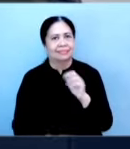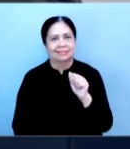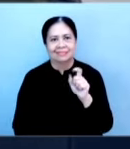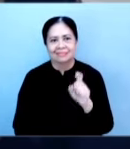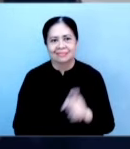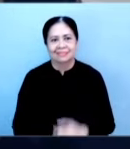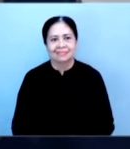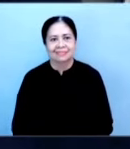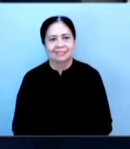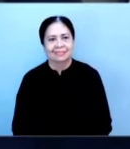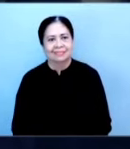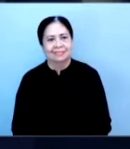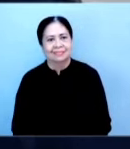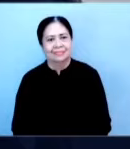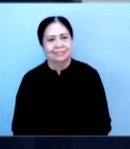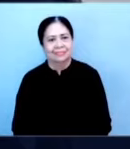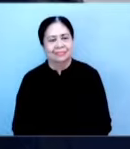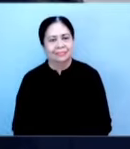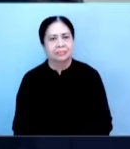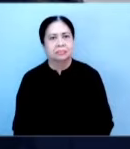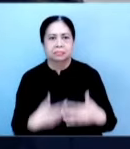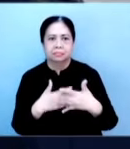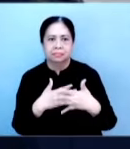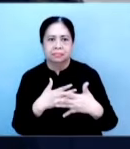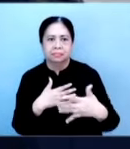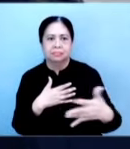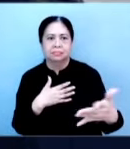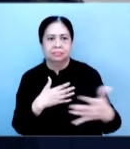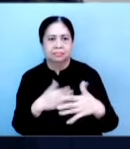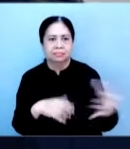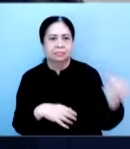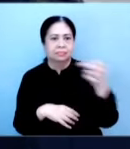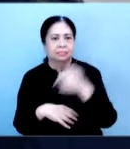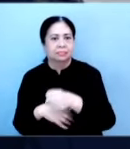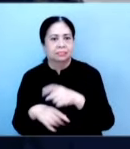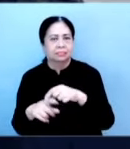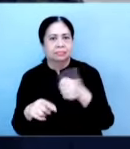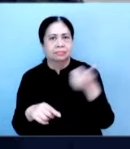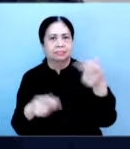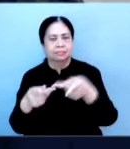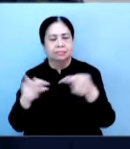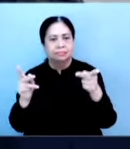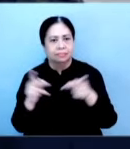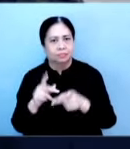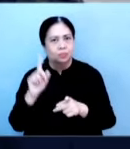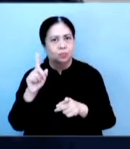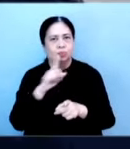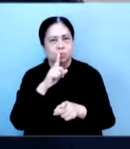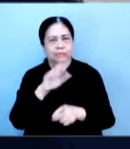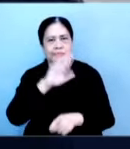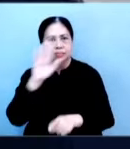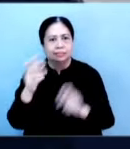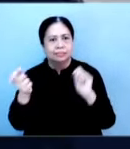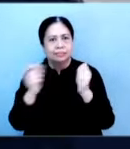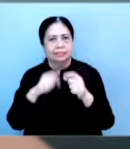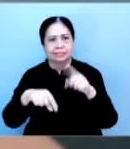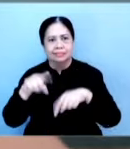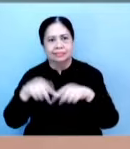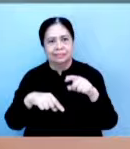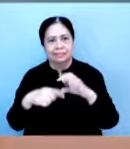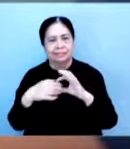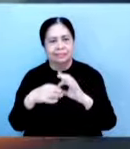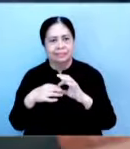relaxing As time went by na-assign si Sherwin sa lahing lugar but one thing will never change our friendship